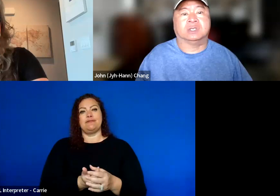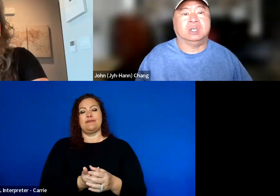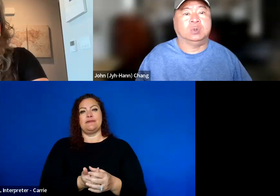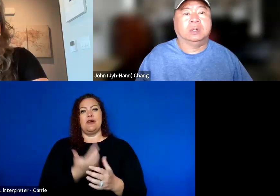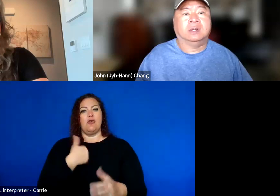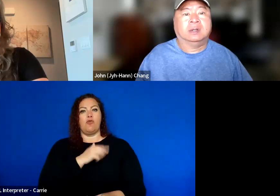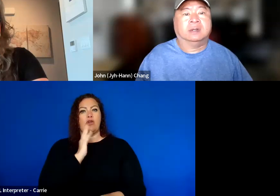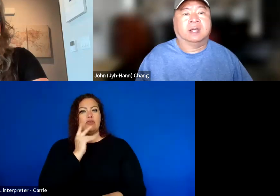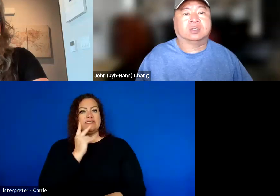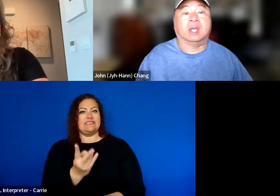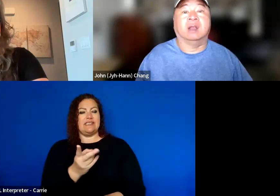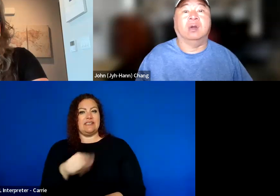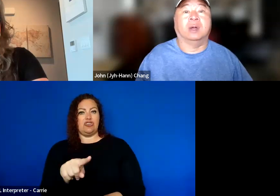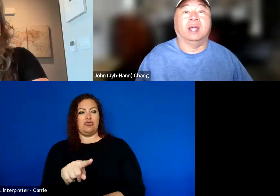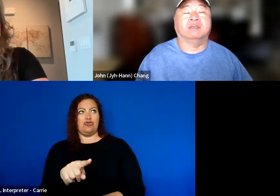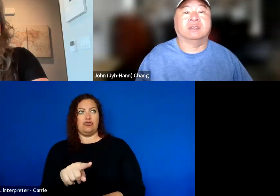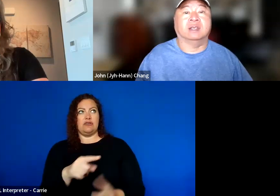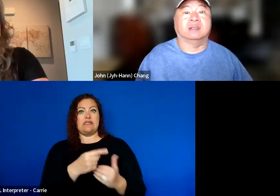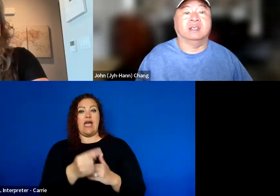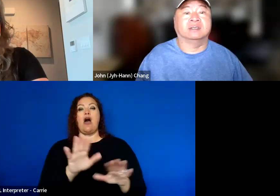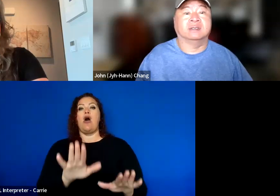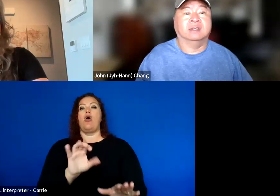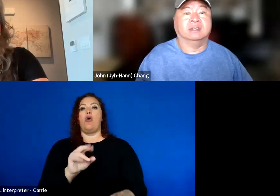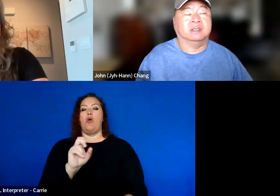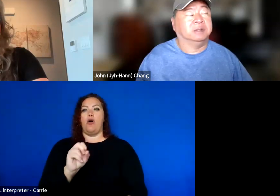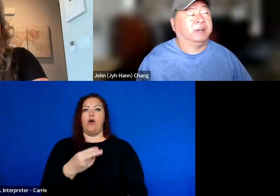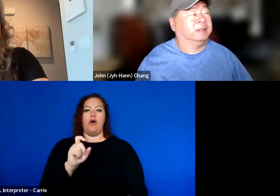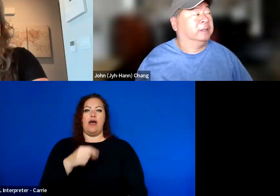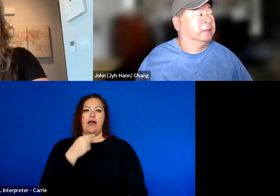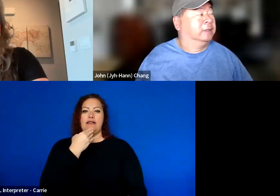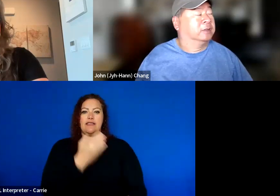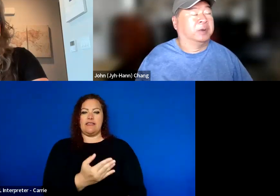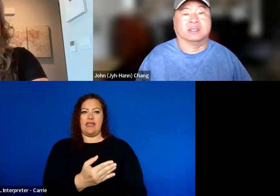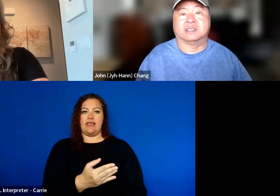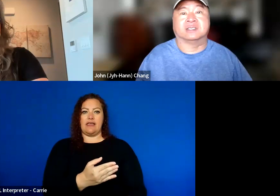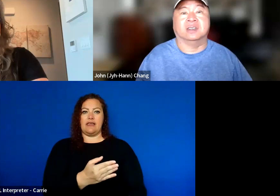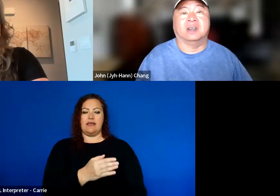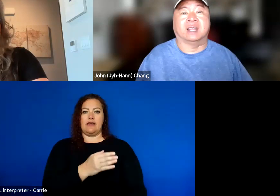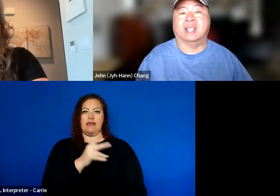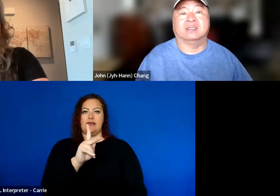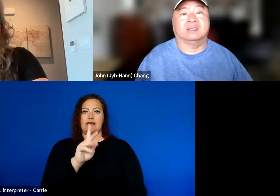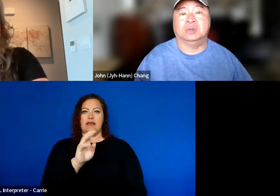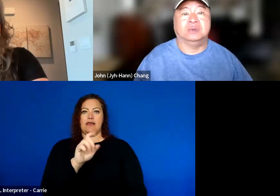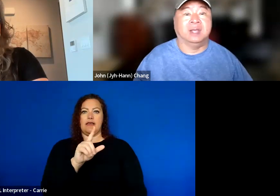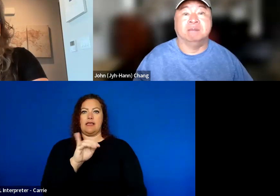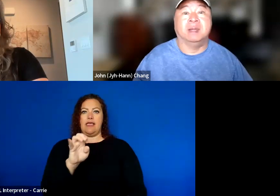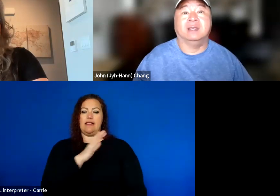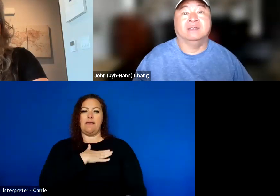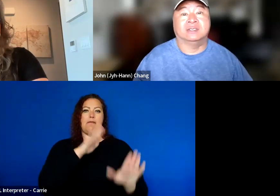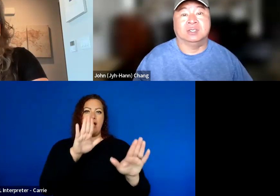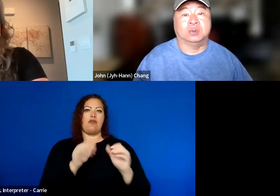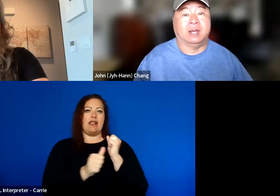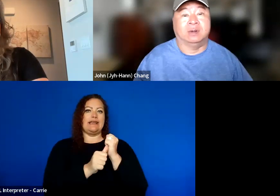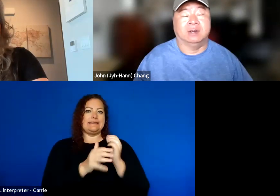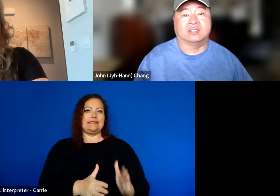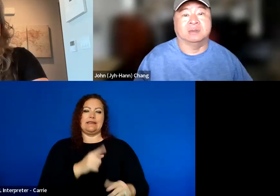We will see you next week. And I have to thanks Keely, my great assistant here. I can't do many of